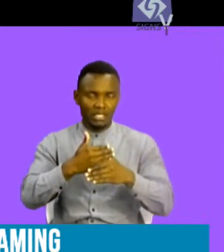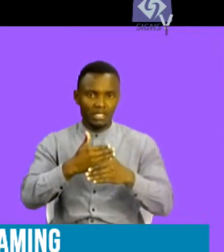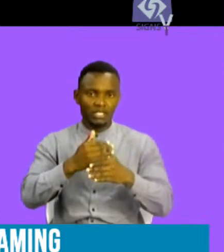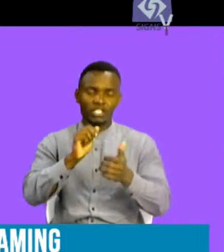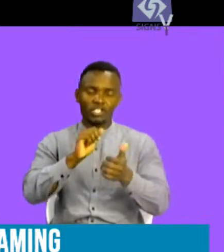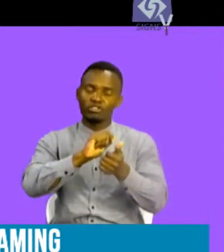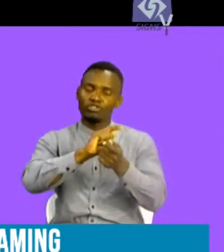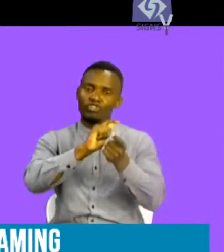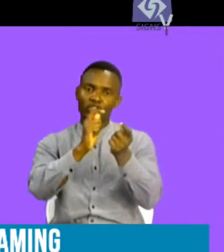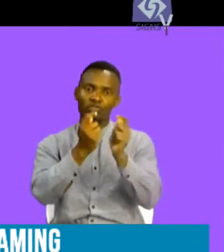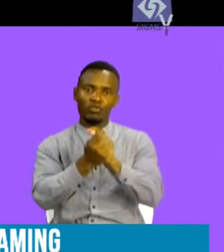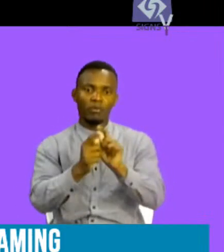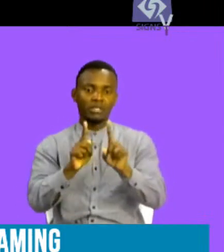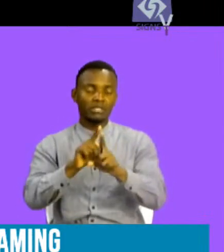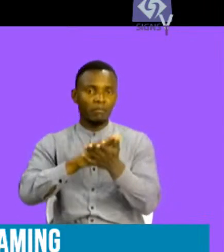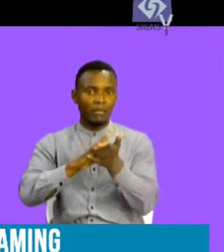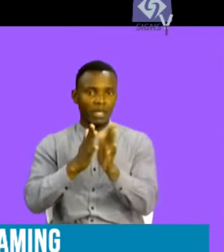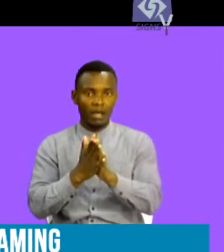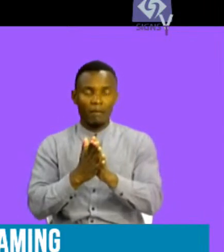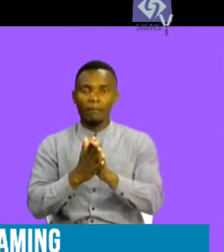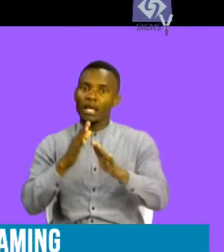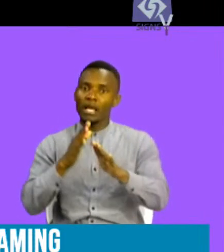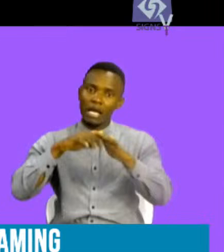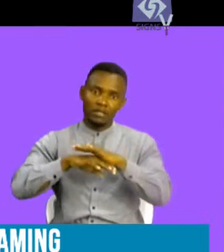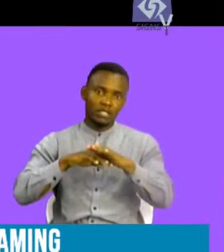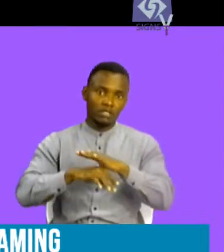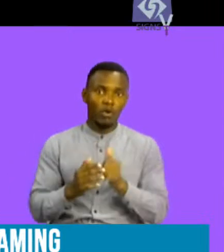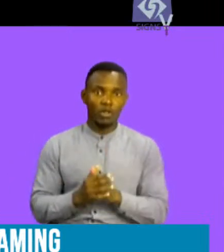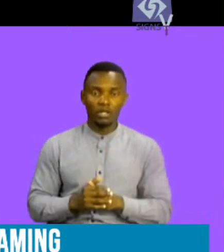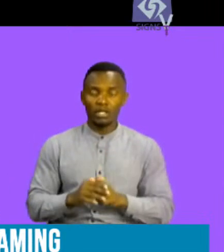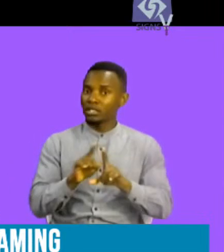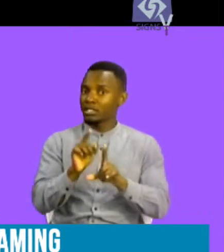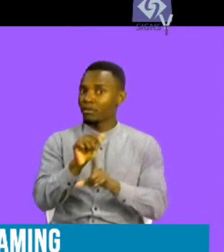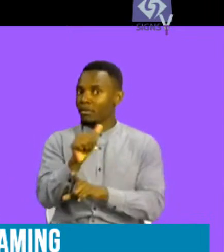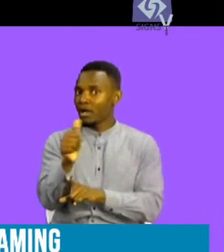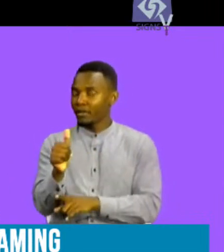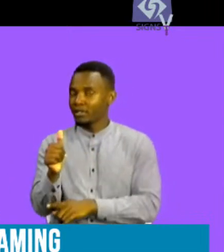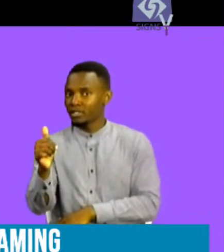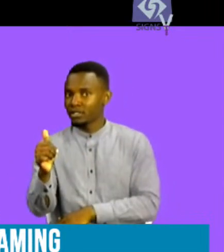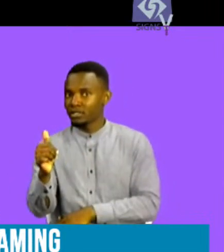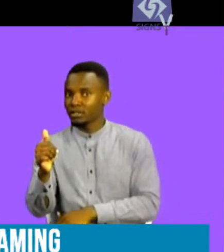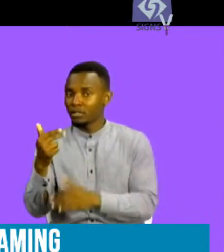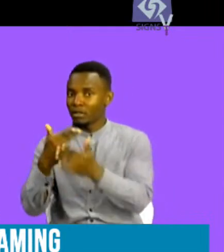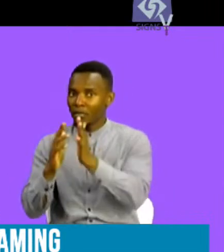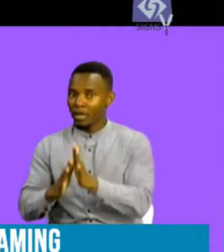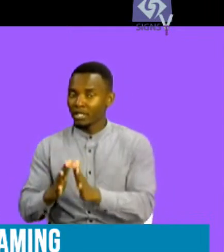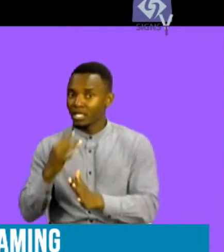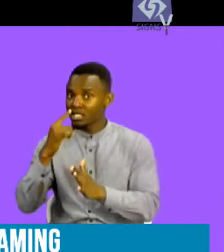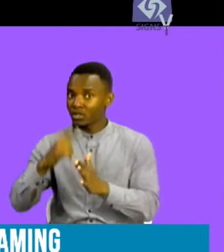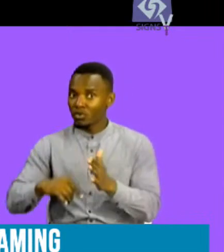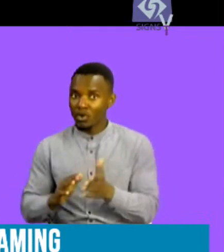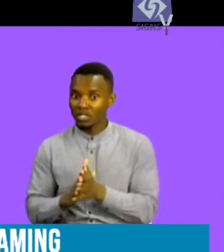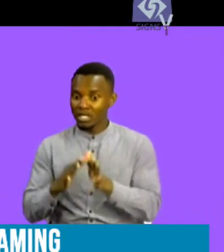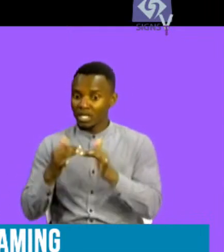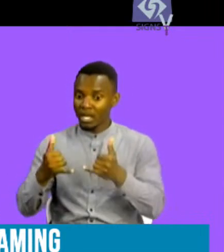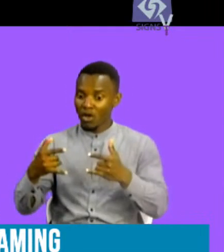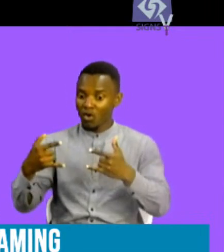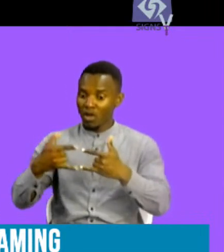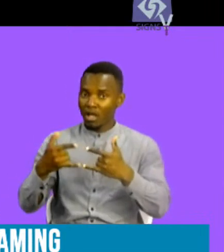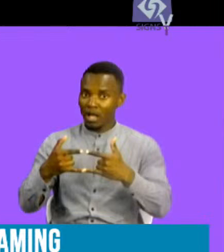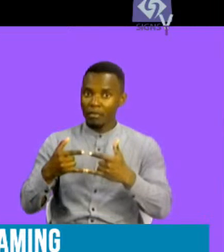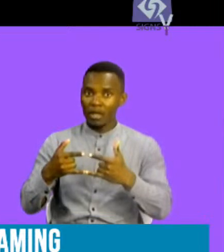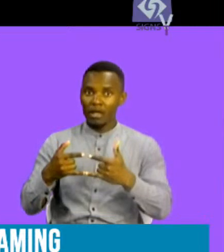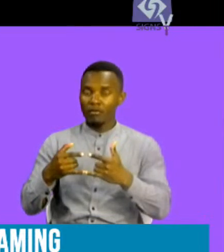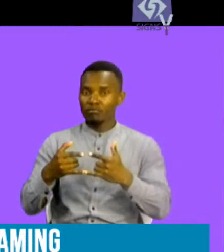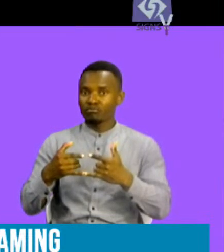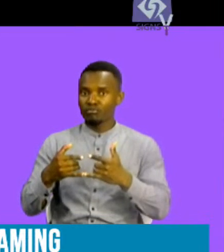becoming friendly to persons with disabilities. Others have come in and said, since we have already identified the gaps and we cannot be able to sort